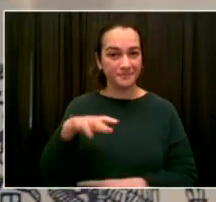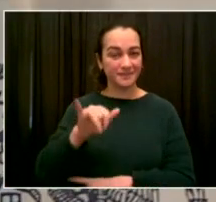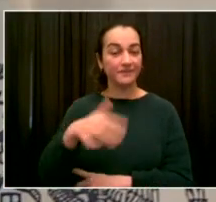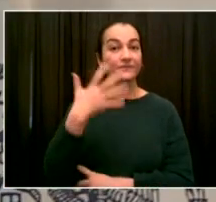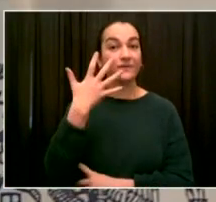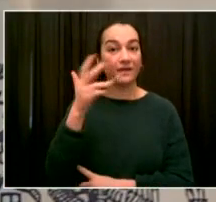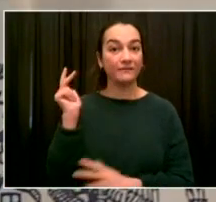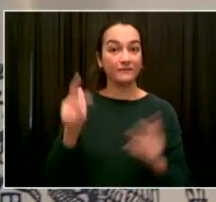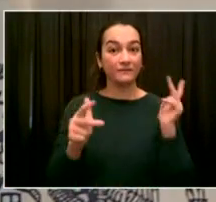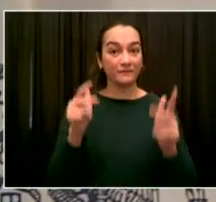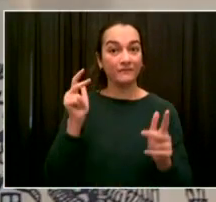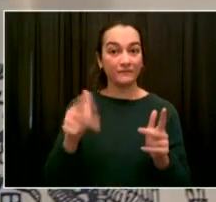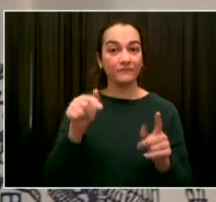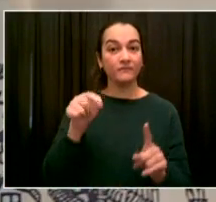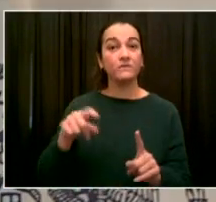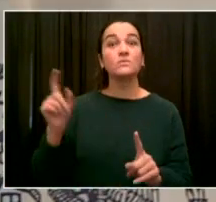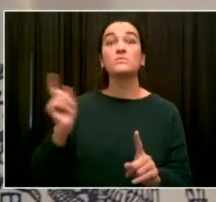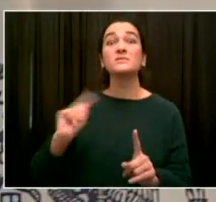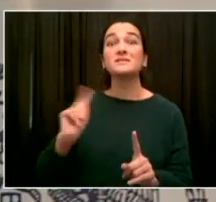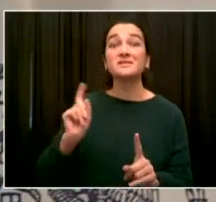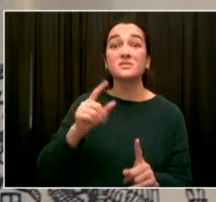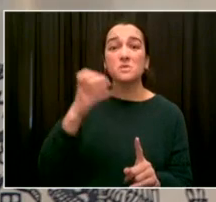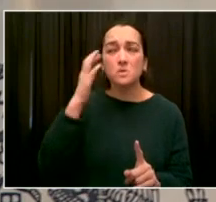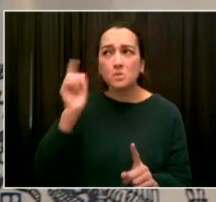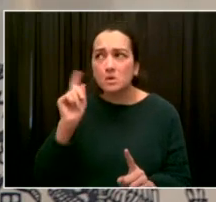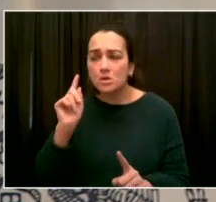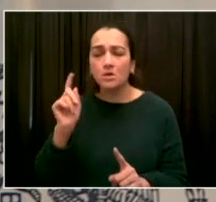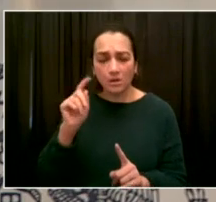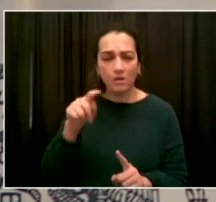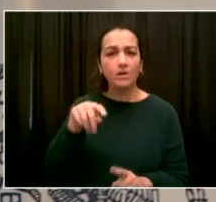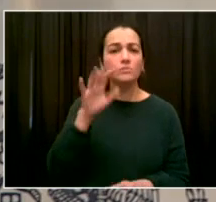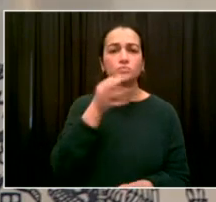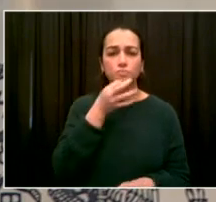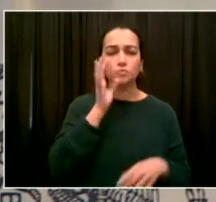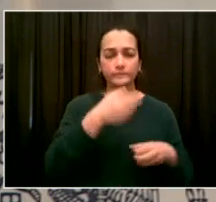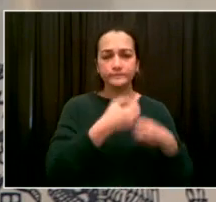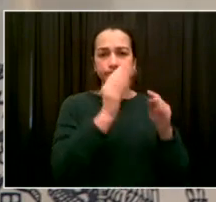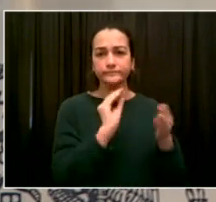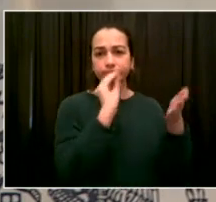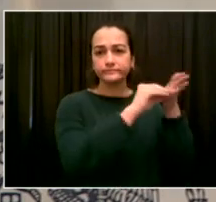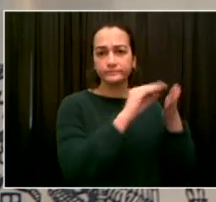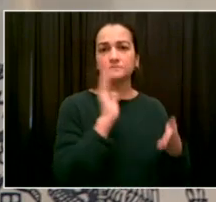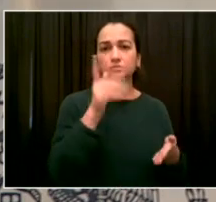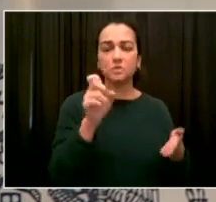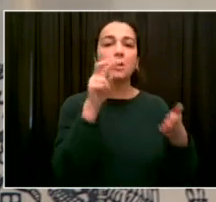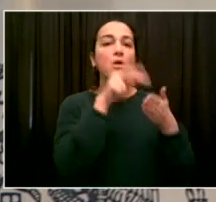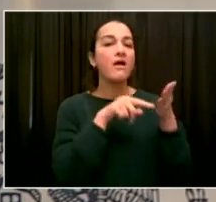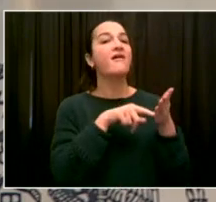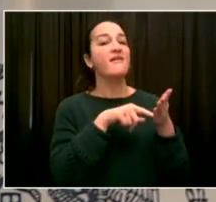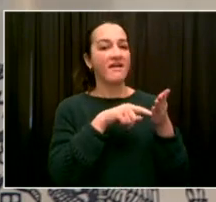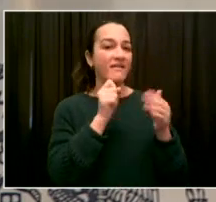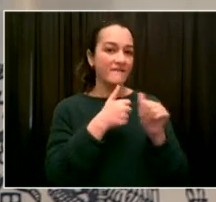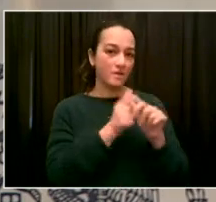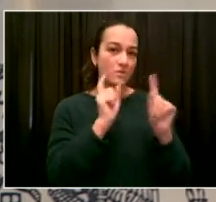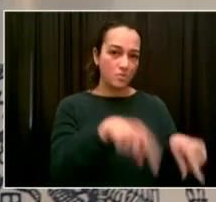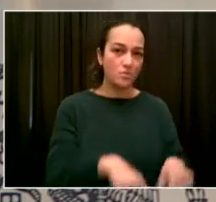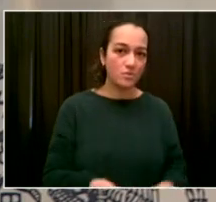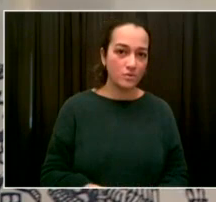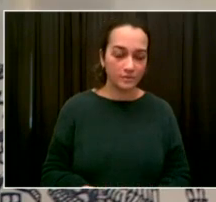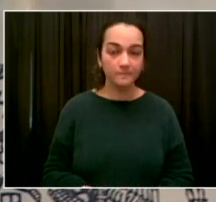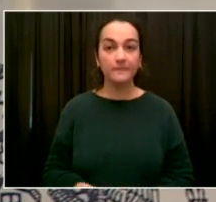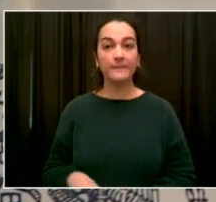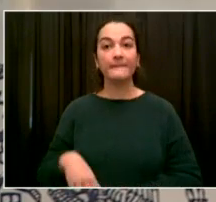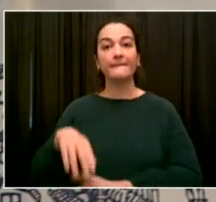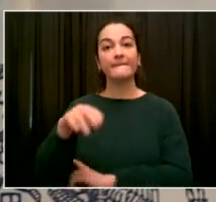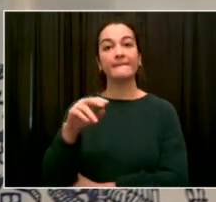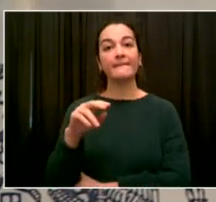particularly at the private sites. But our job is to minimize the lines at the city-run sites and at our partner sites, get you the